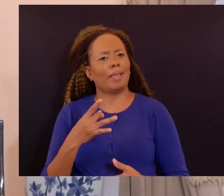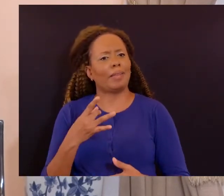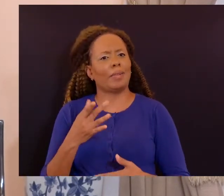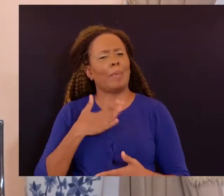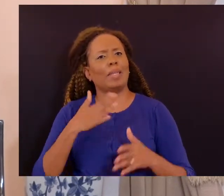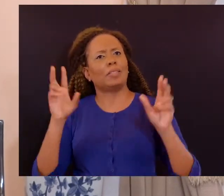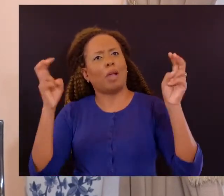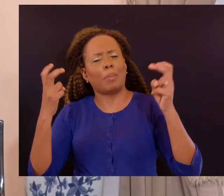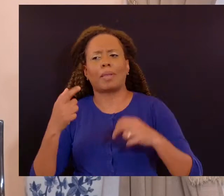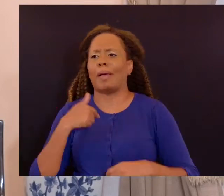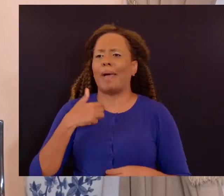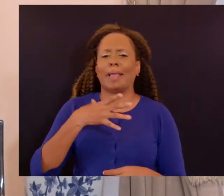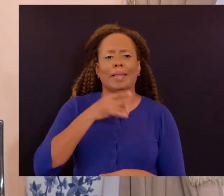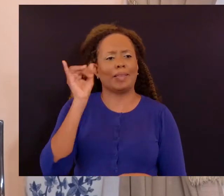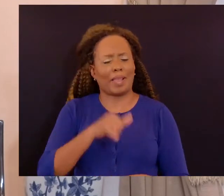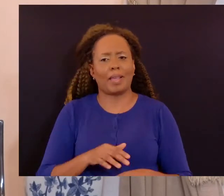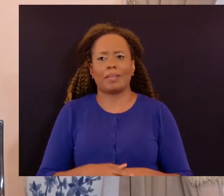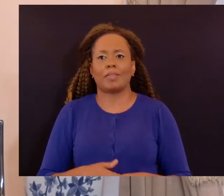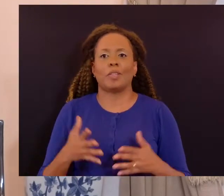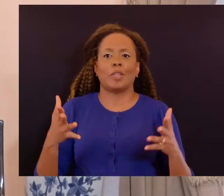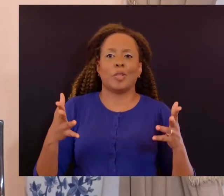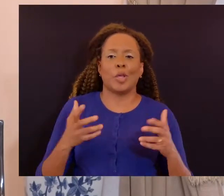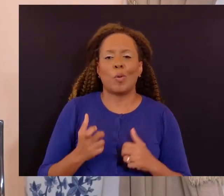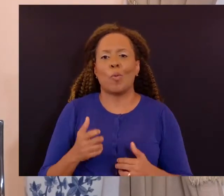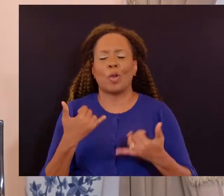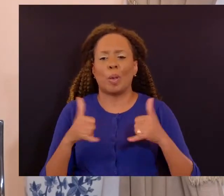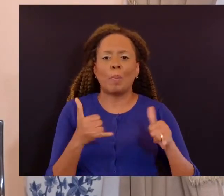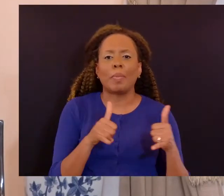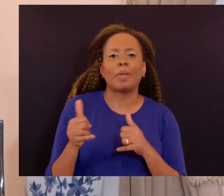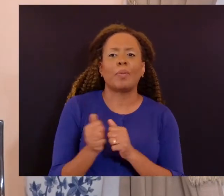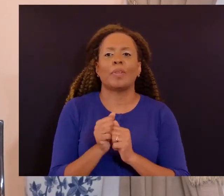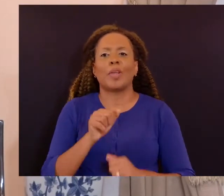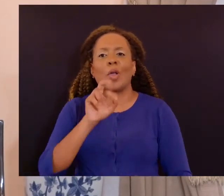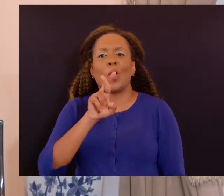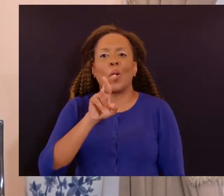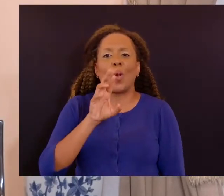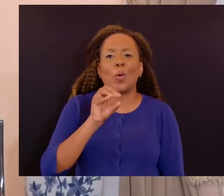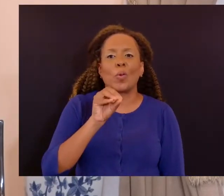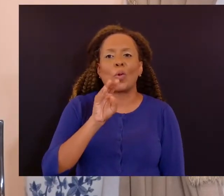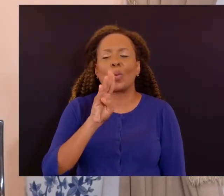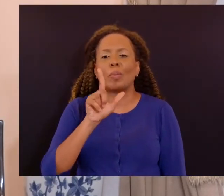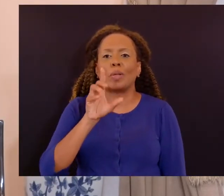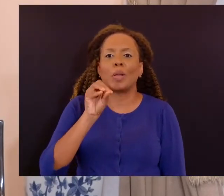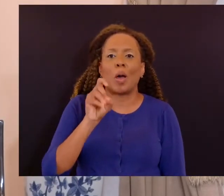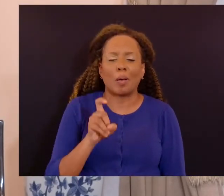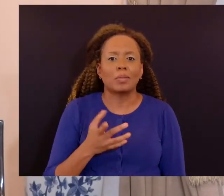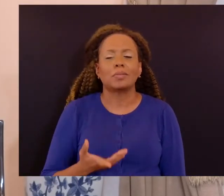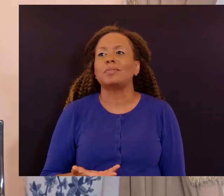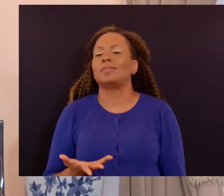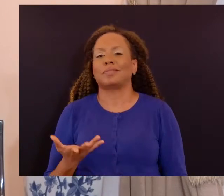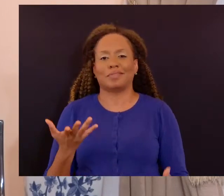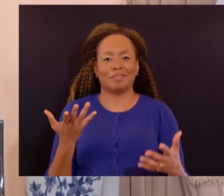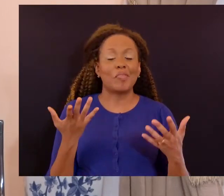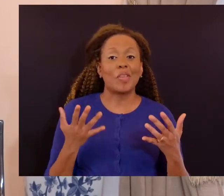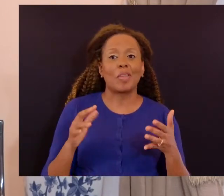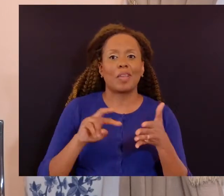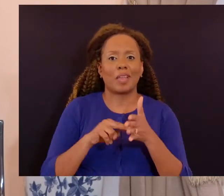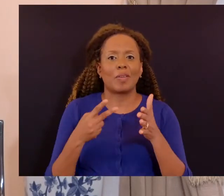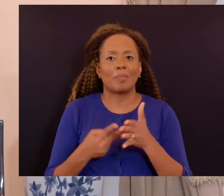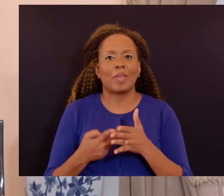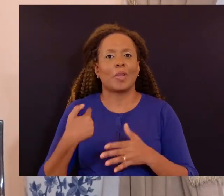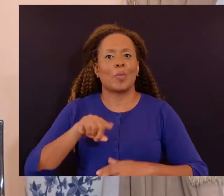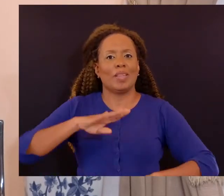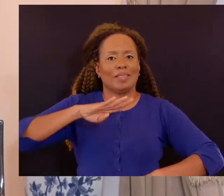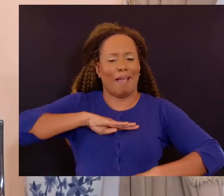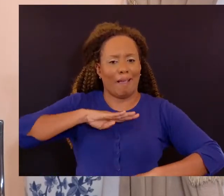want to play with the robots and they want to engage in artificial intelligence, that we are meeting the true needs of the students. As